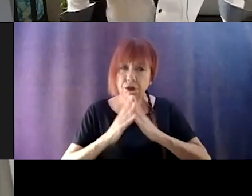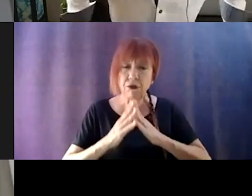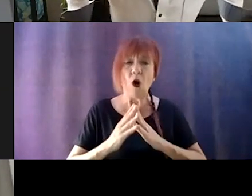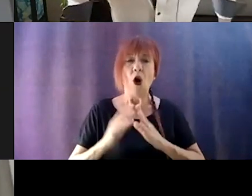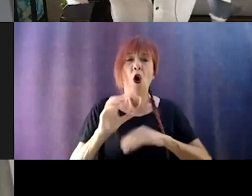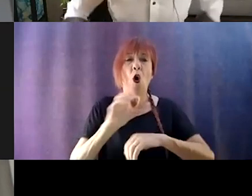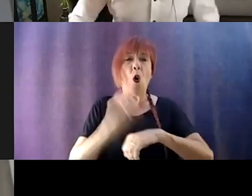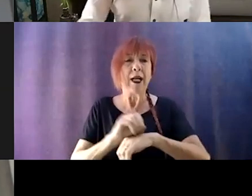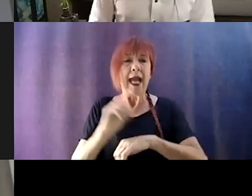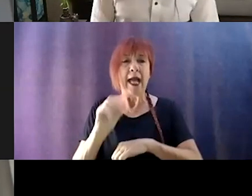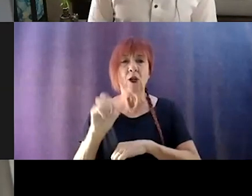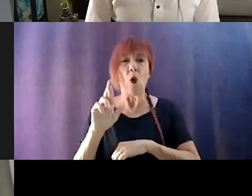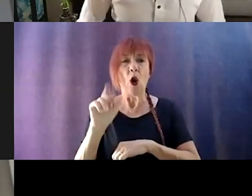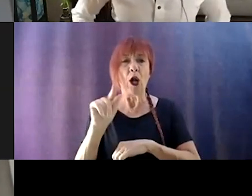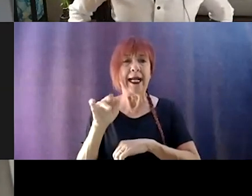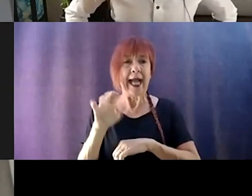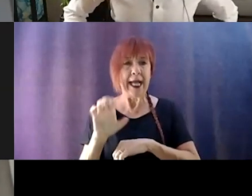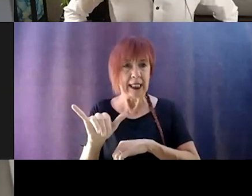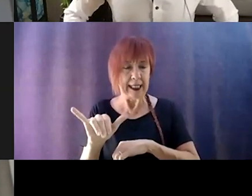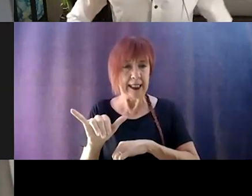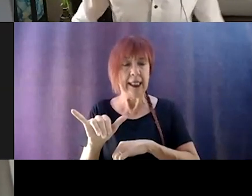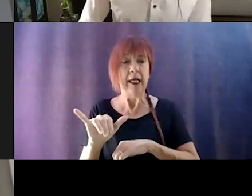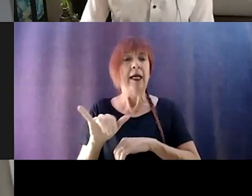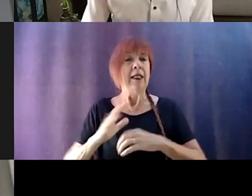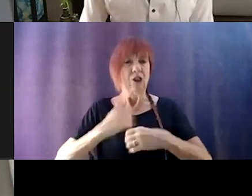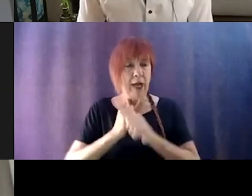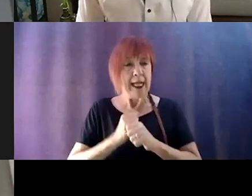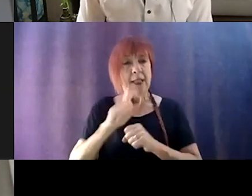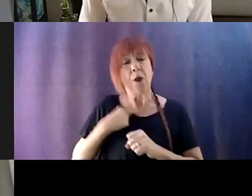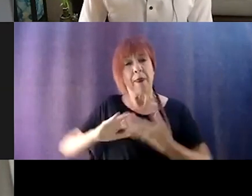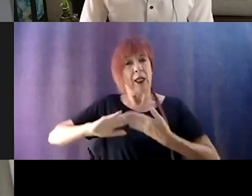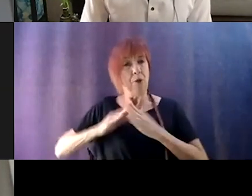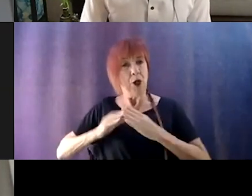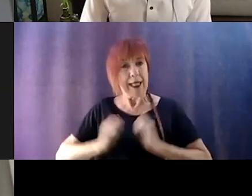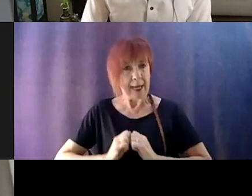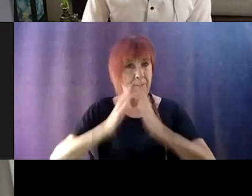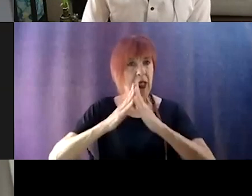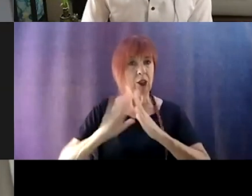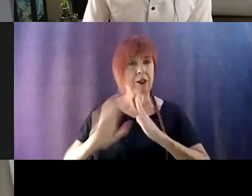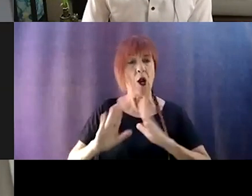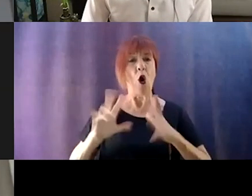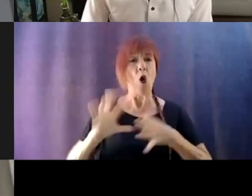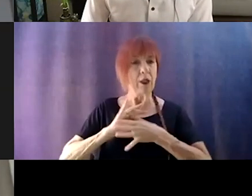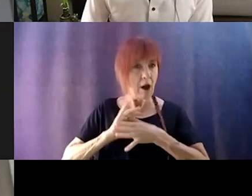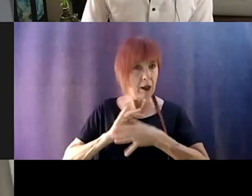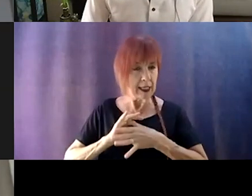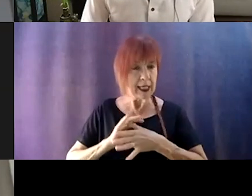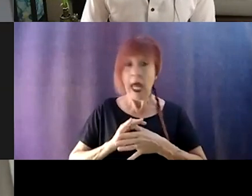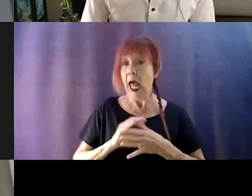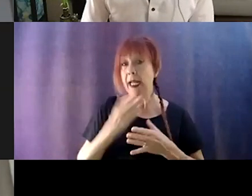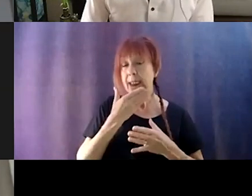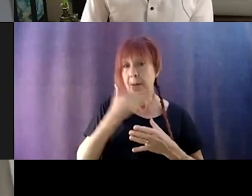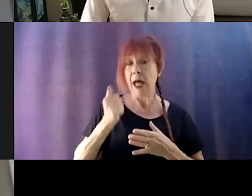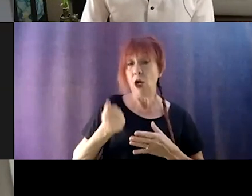community create content that can then drive more traffic, more followers, more conversion, and it's a bigger return on investment. And I